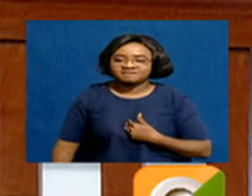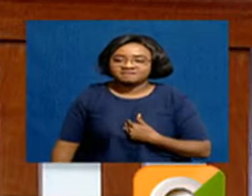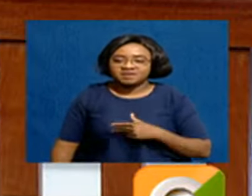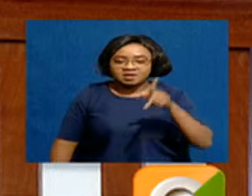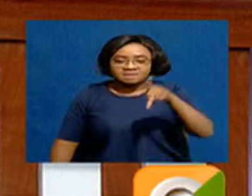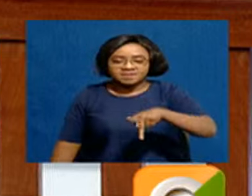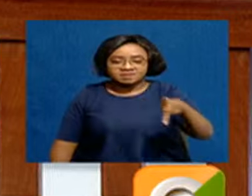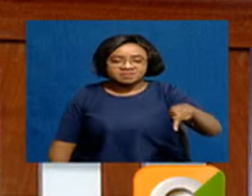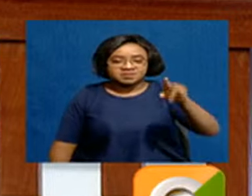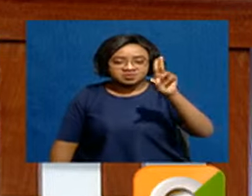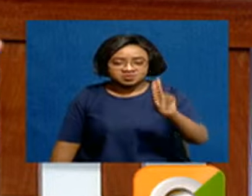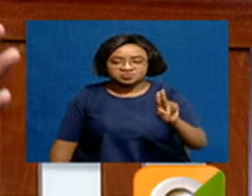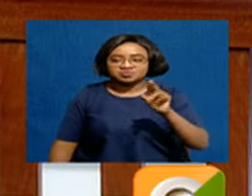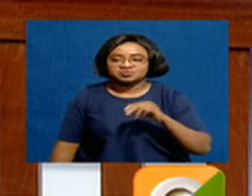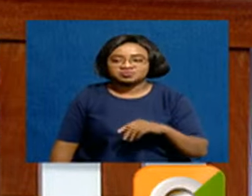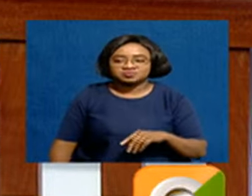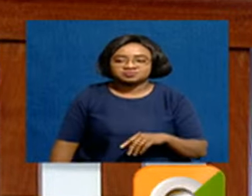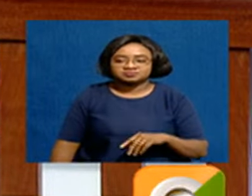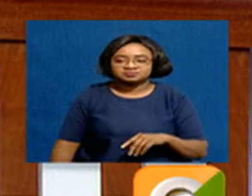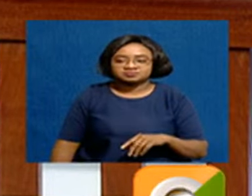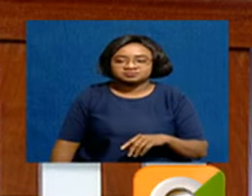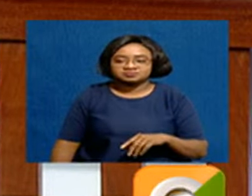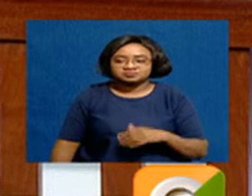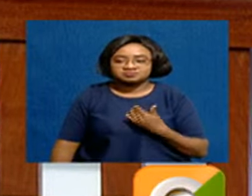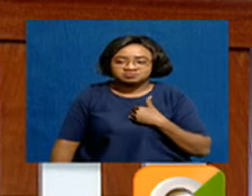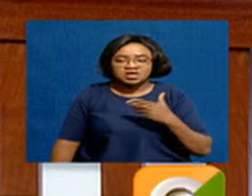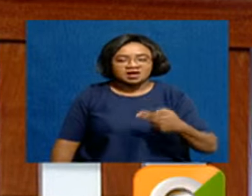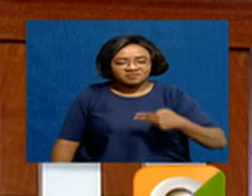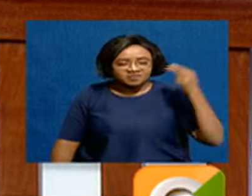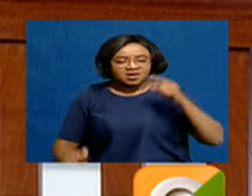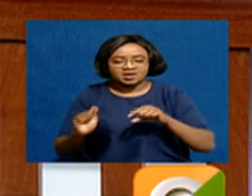PPU. Mm-hmm. We have got highly trained